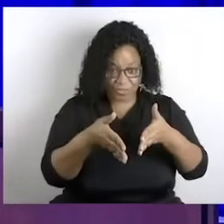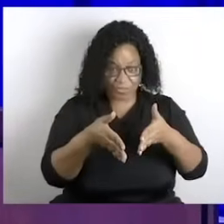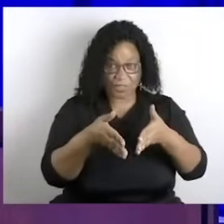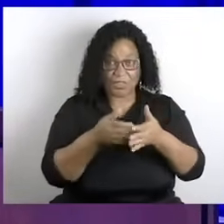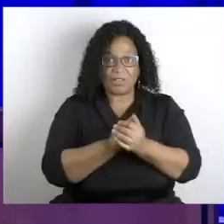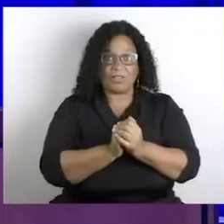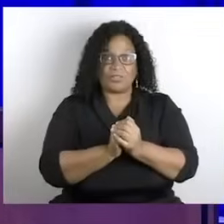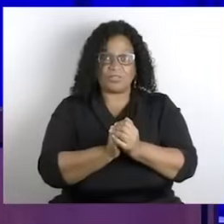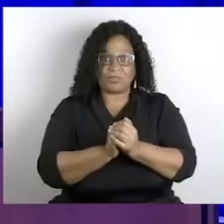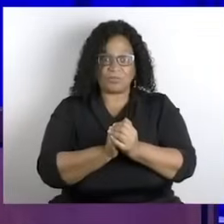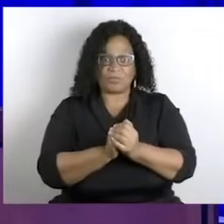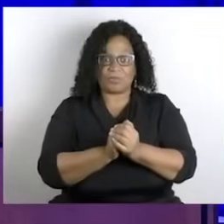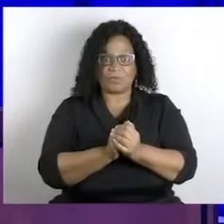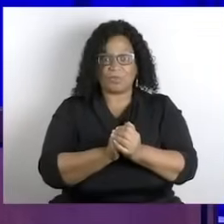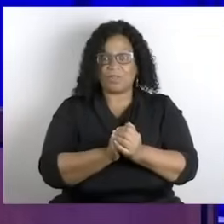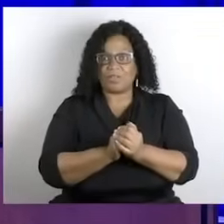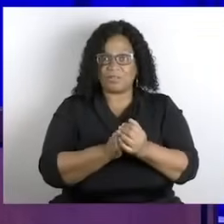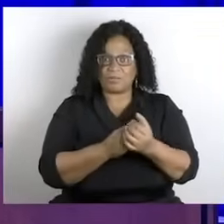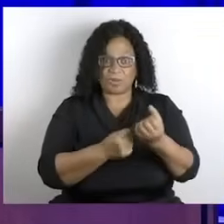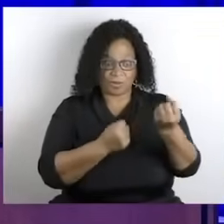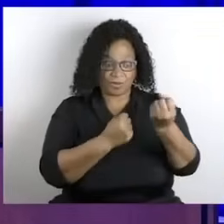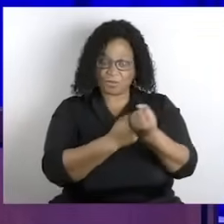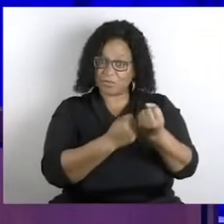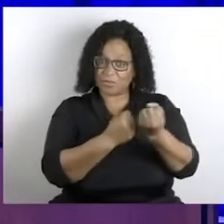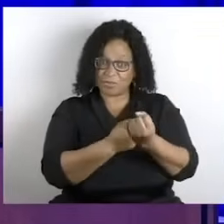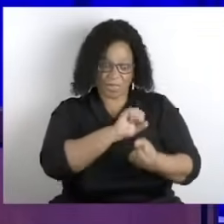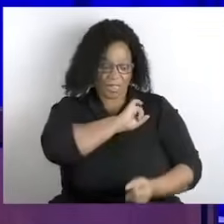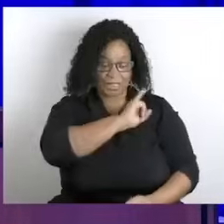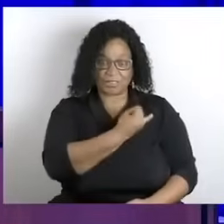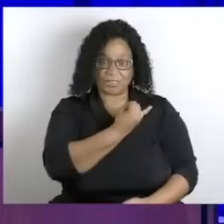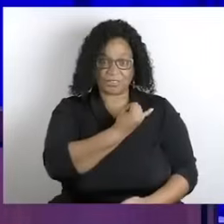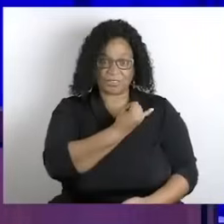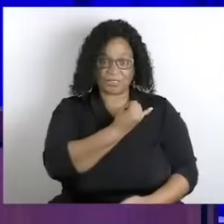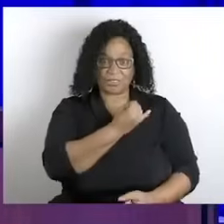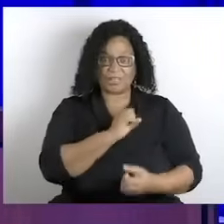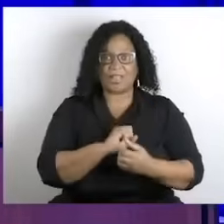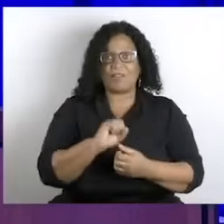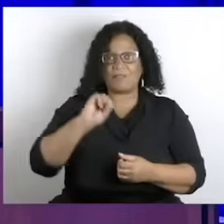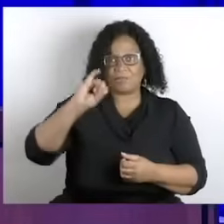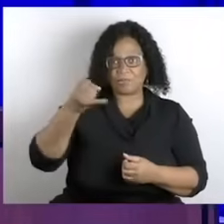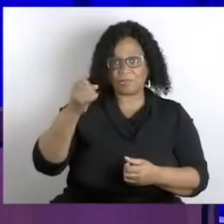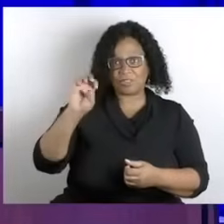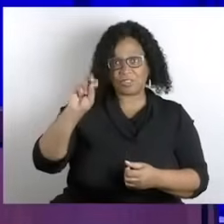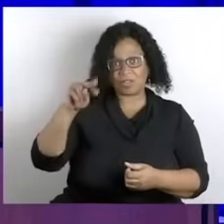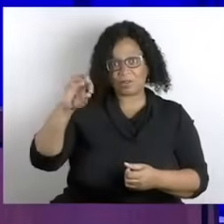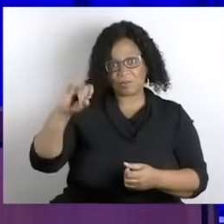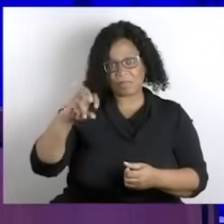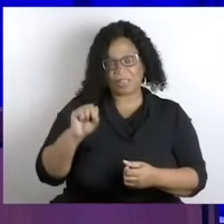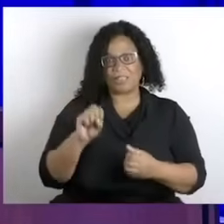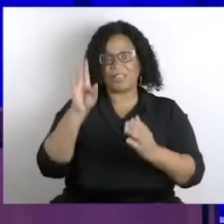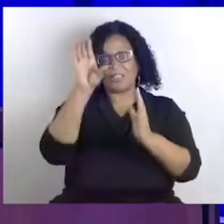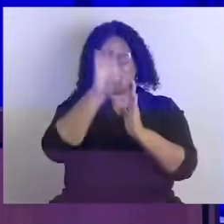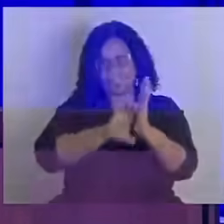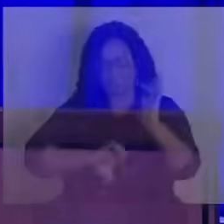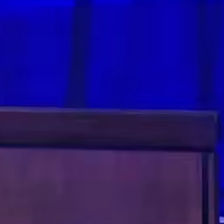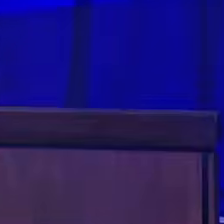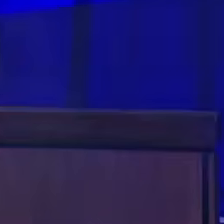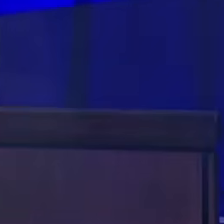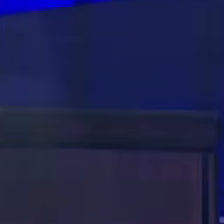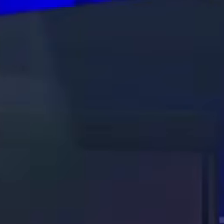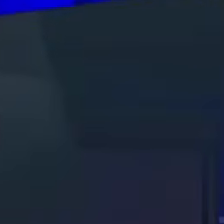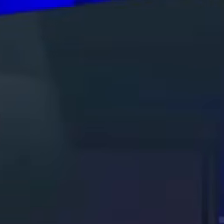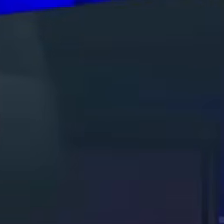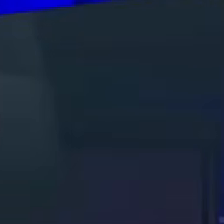executive pastor helped us to hear a reflection of the scriptures today from Jeremiah chapter 29. Jeremiah chapter 29, that